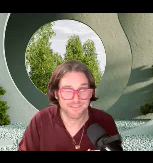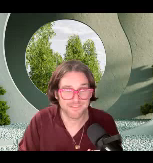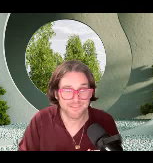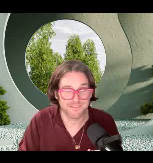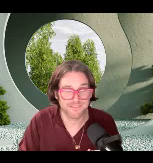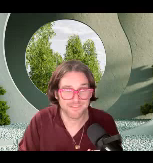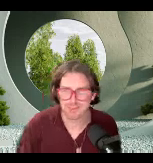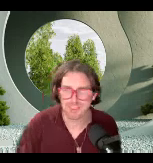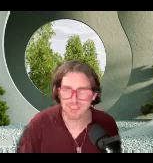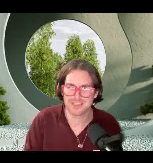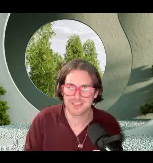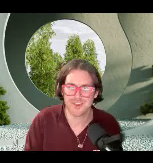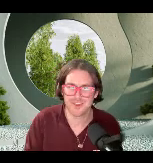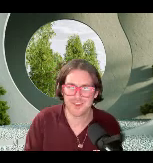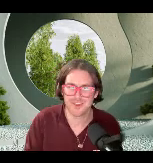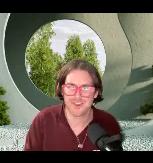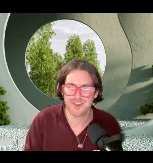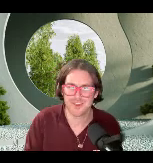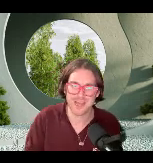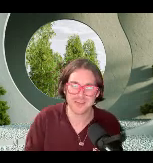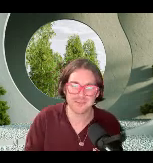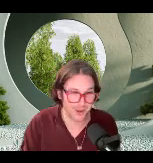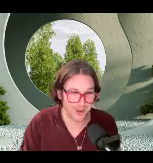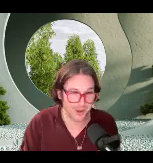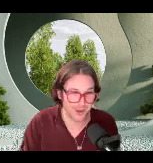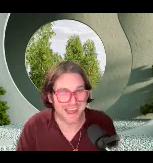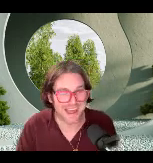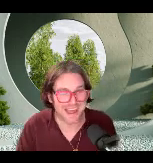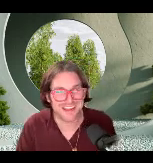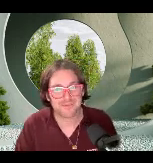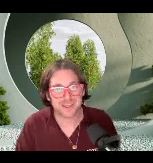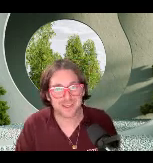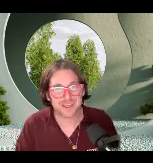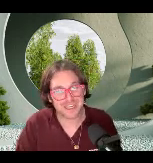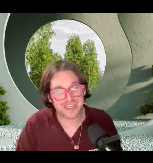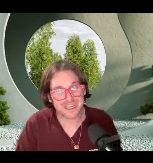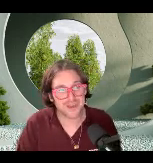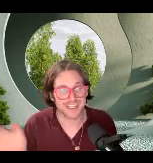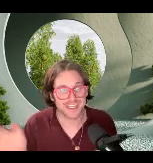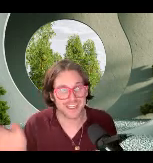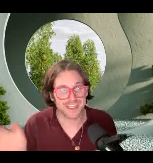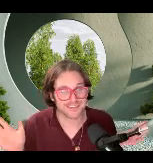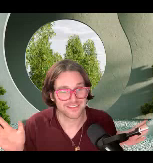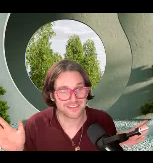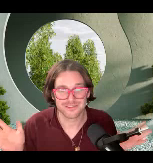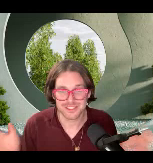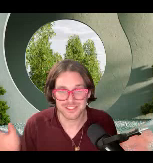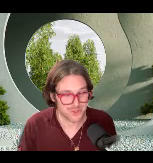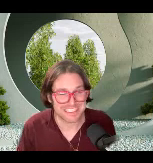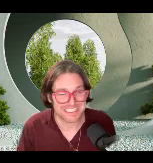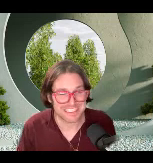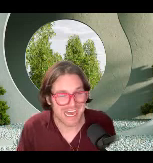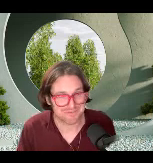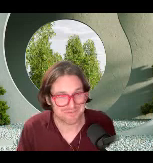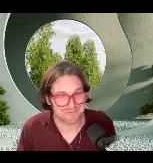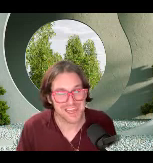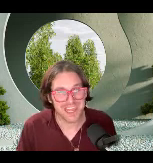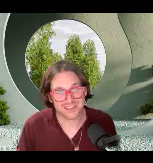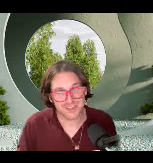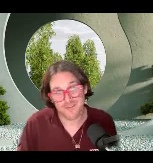is using the internet. And people look at me and they're like, that's weird, John. No, it's not. Because right now we are living in some